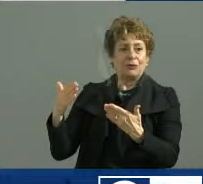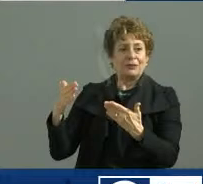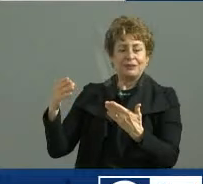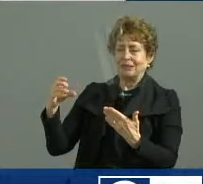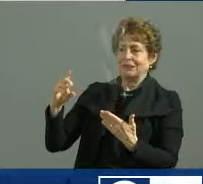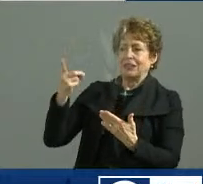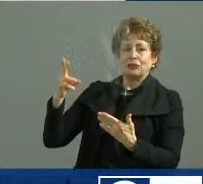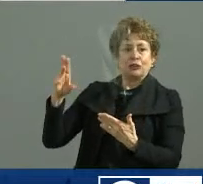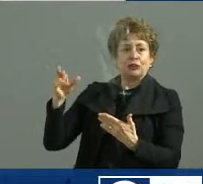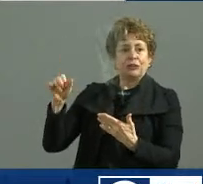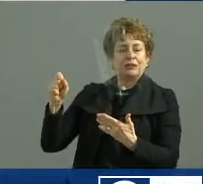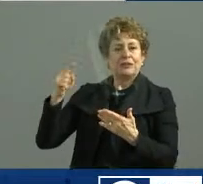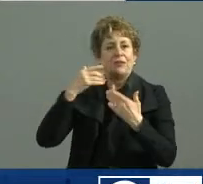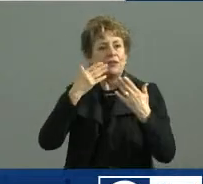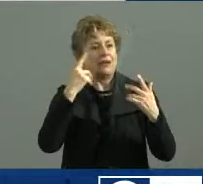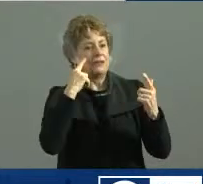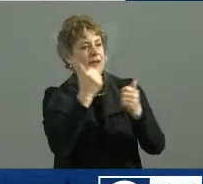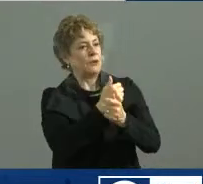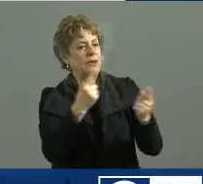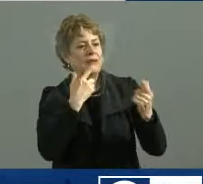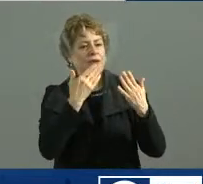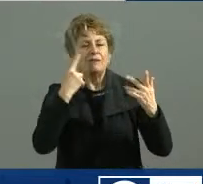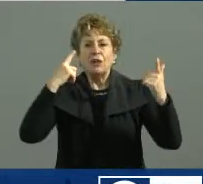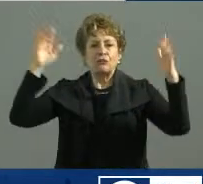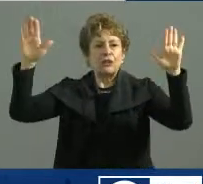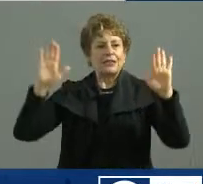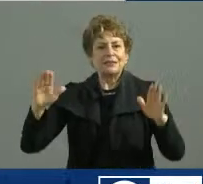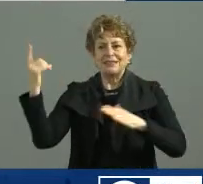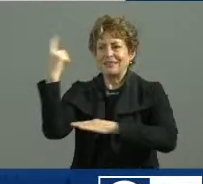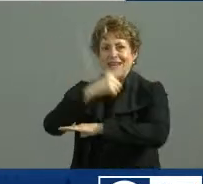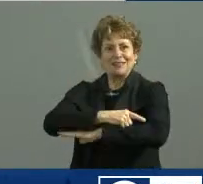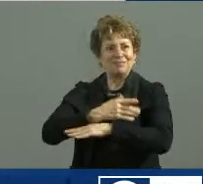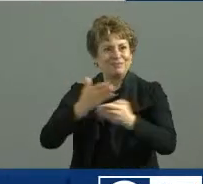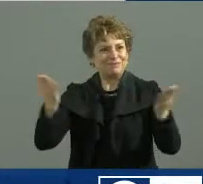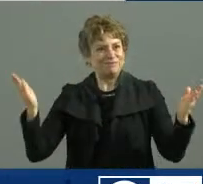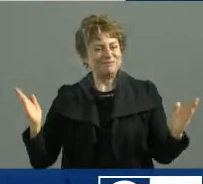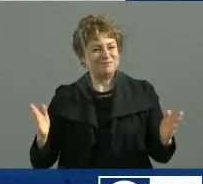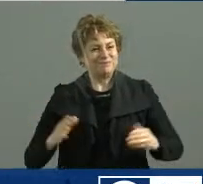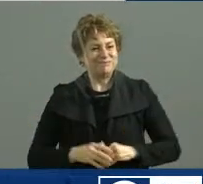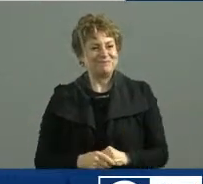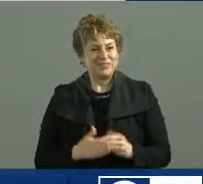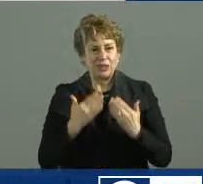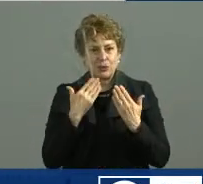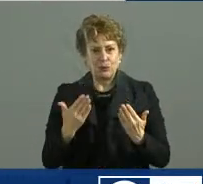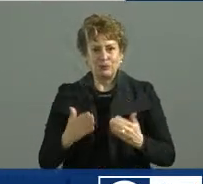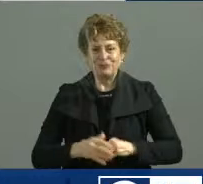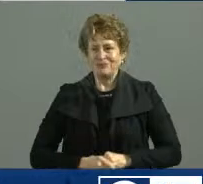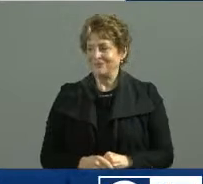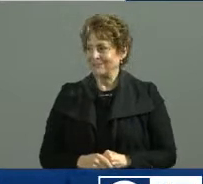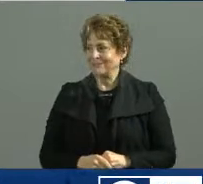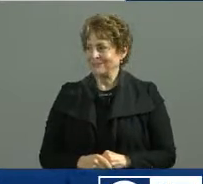everybody for participating. Have a great day. Thank you. Thank you.